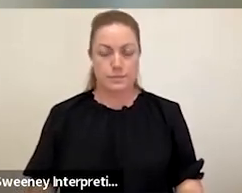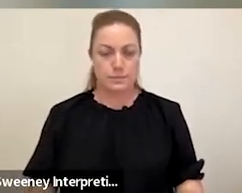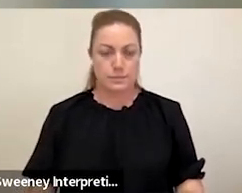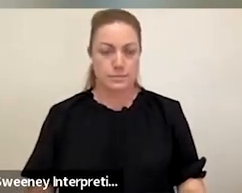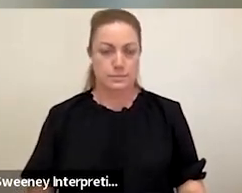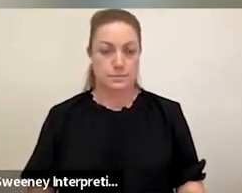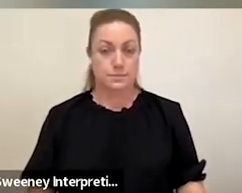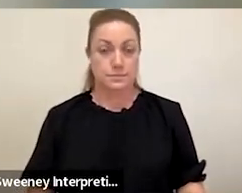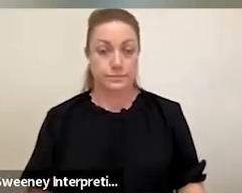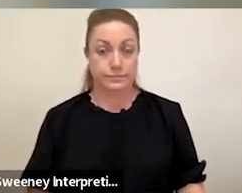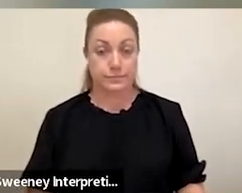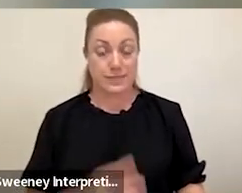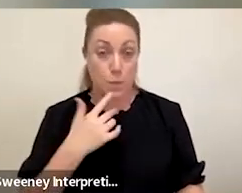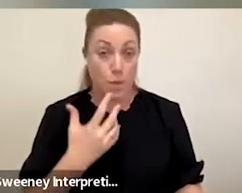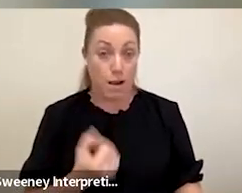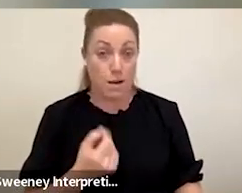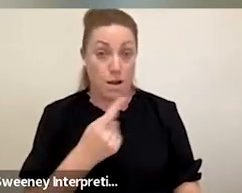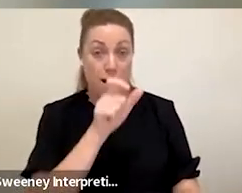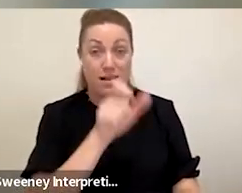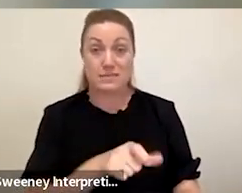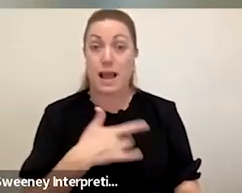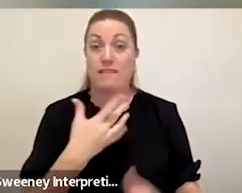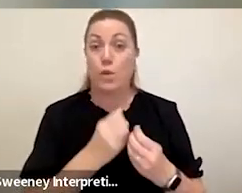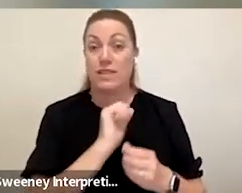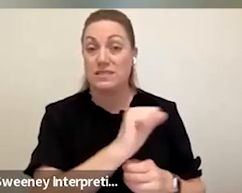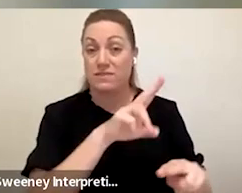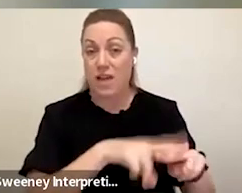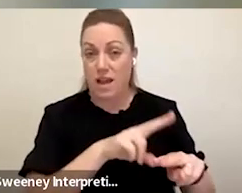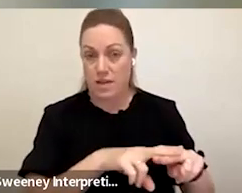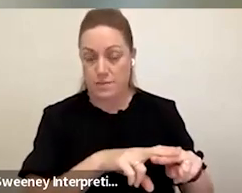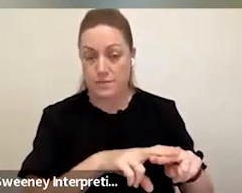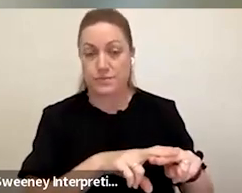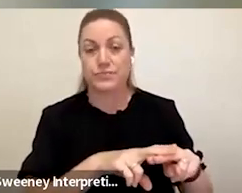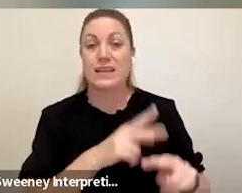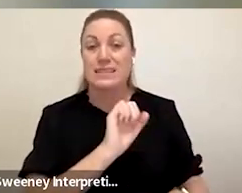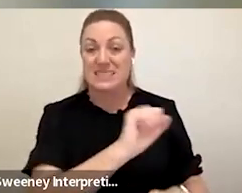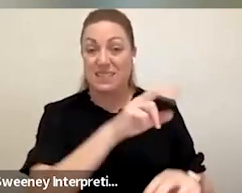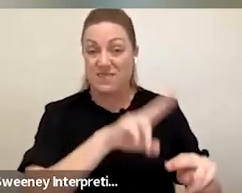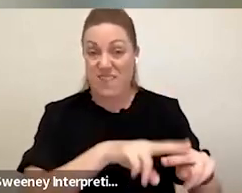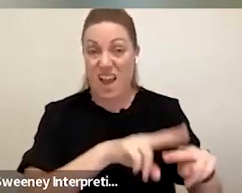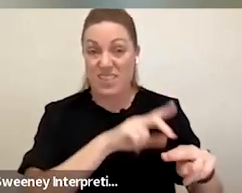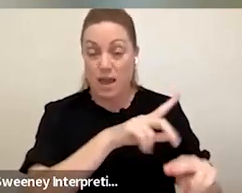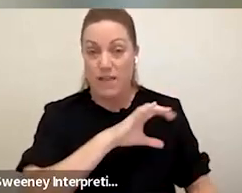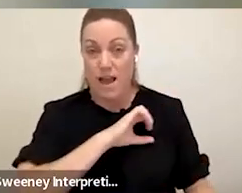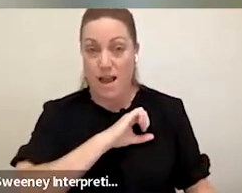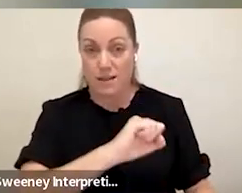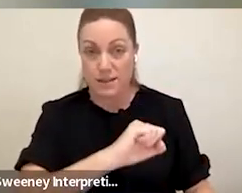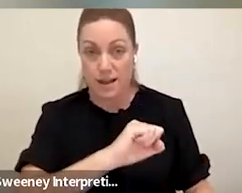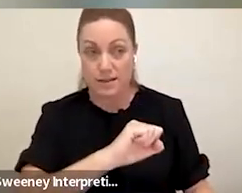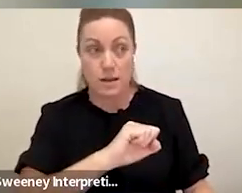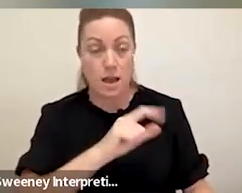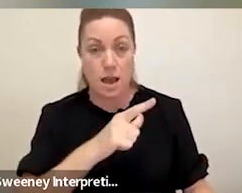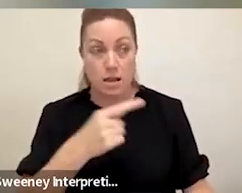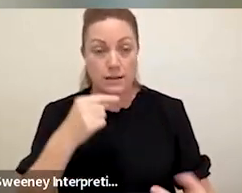had a customer who lived with his father, and it was actually his father who had the heart attack, and he couldn't